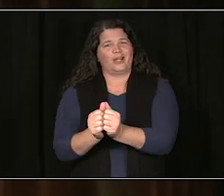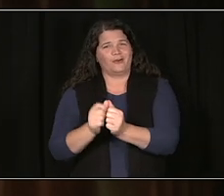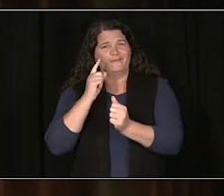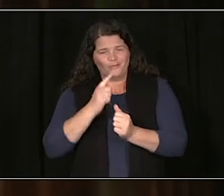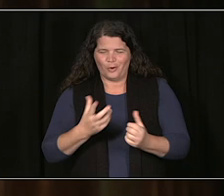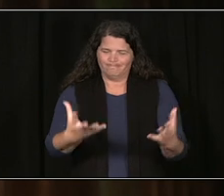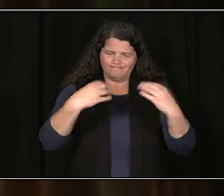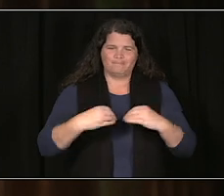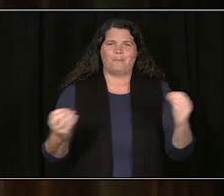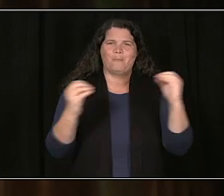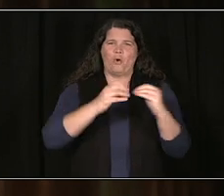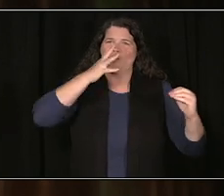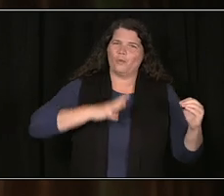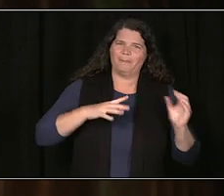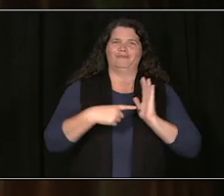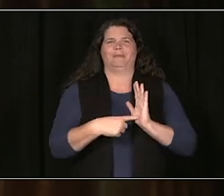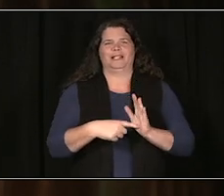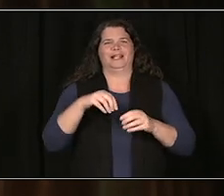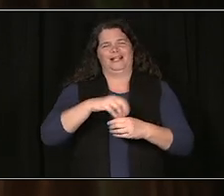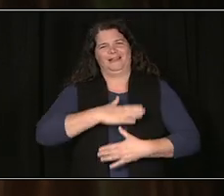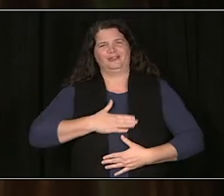the entertainment community.